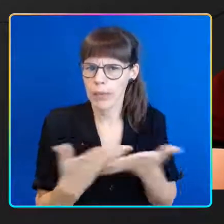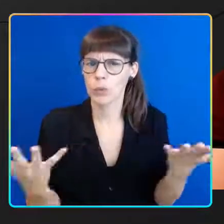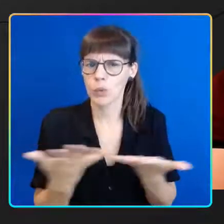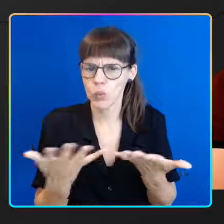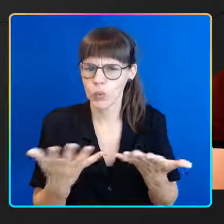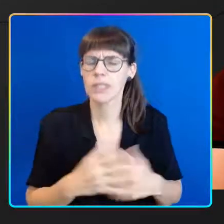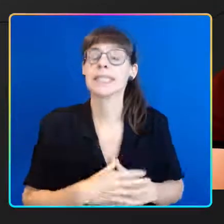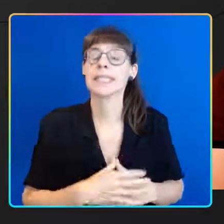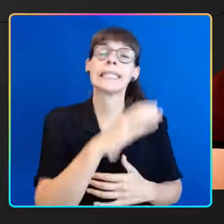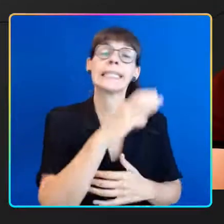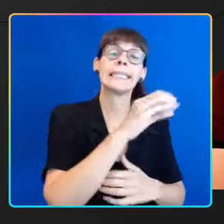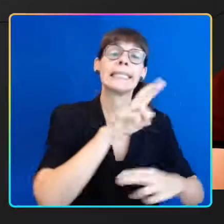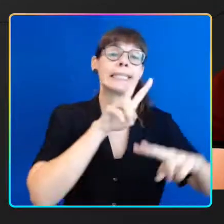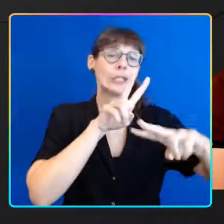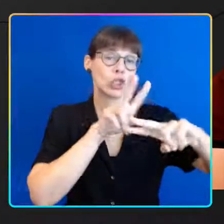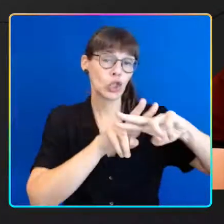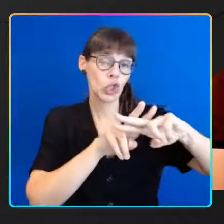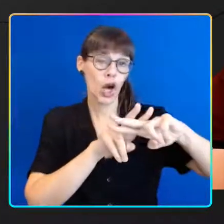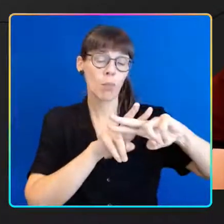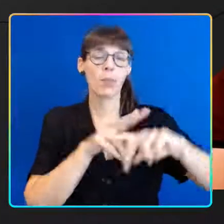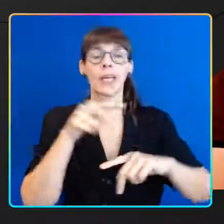C#.NET 6.